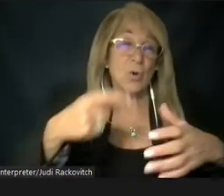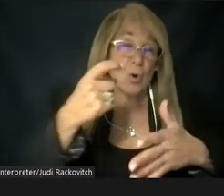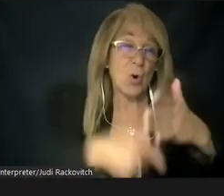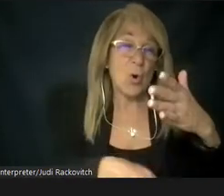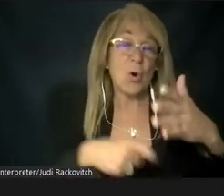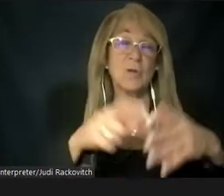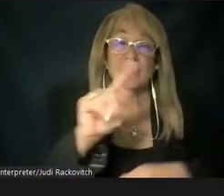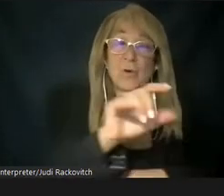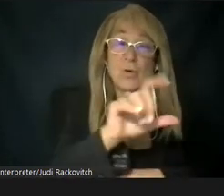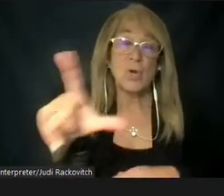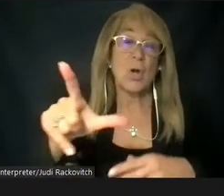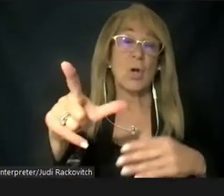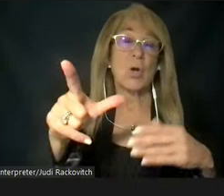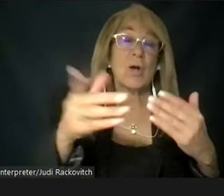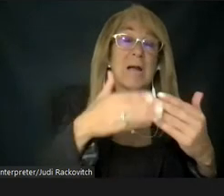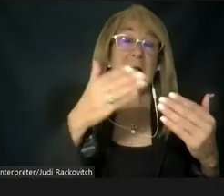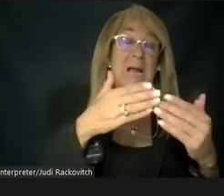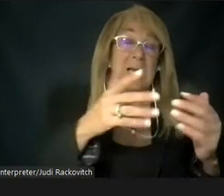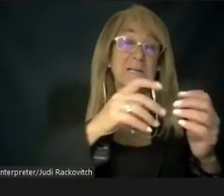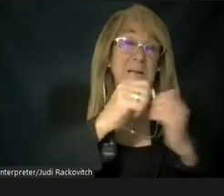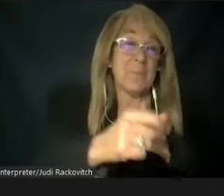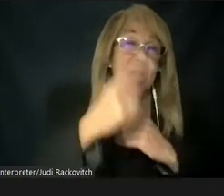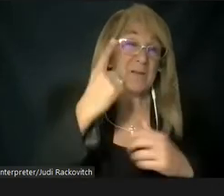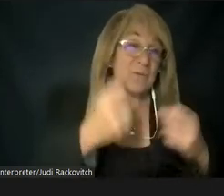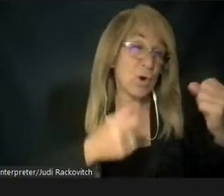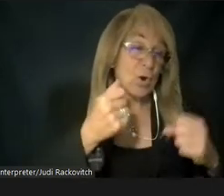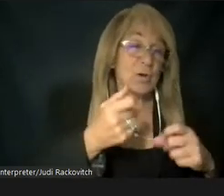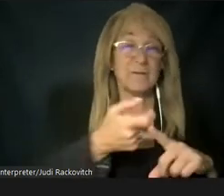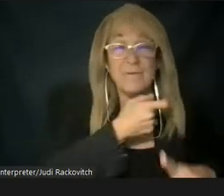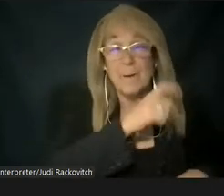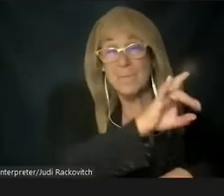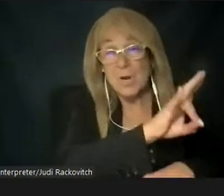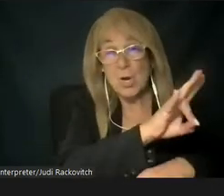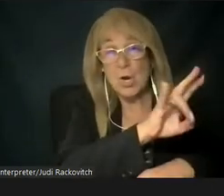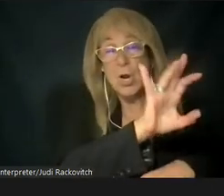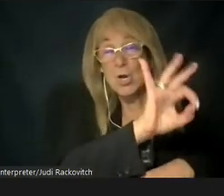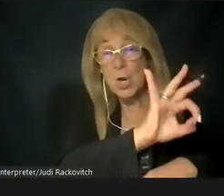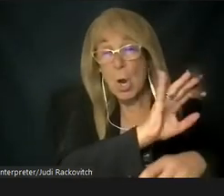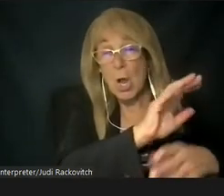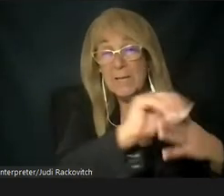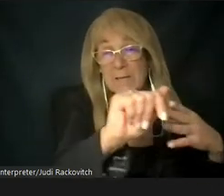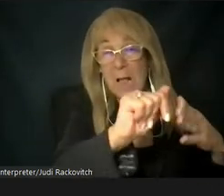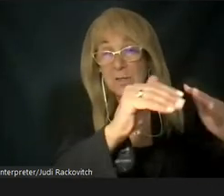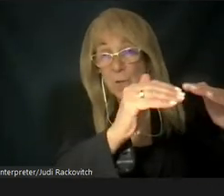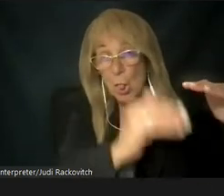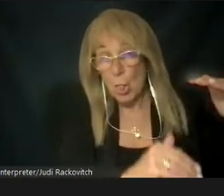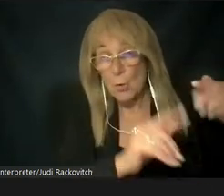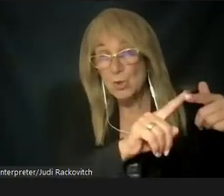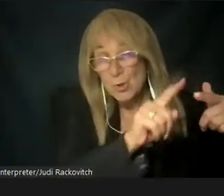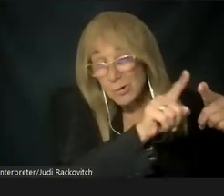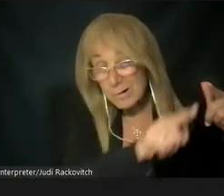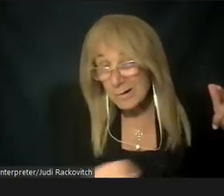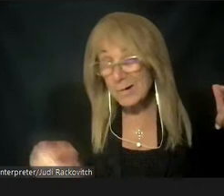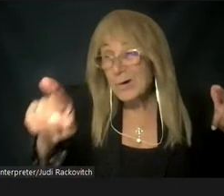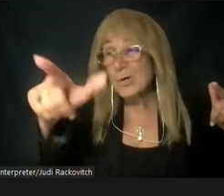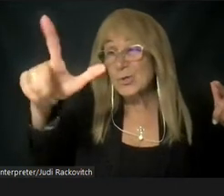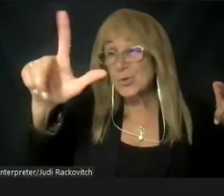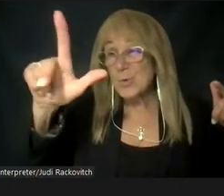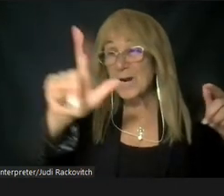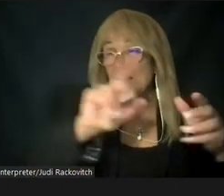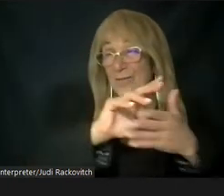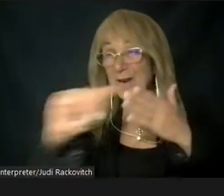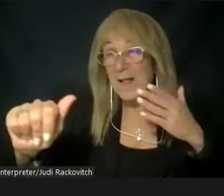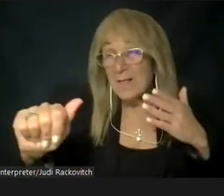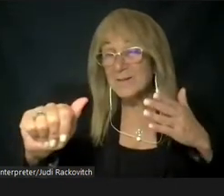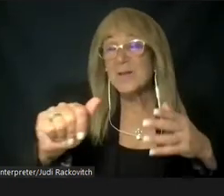pass peak period toll for automobiles will range from roughly $9 on the lower end to $23 on the higher end if many credits,